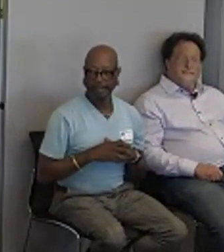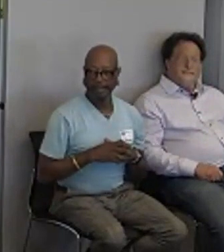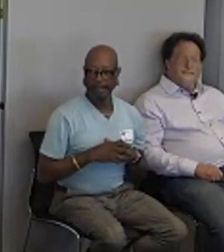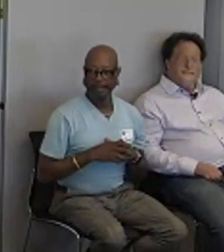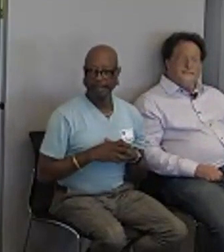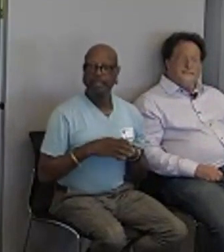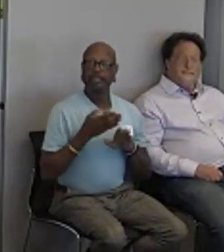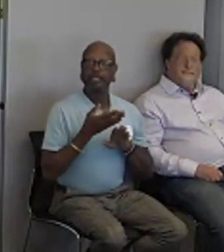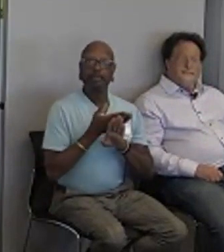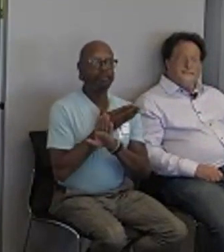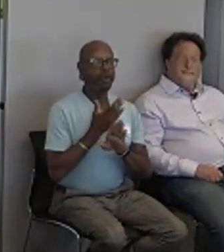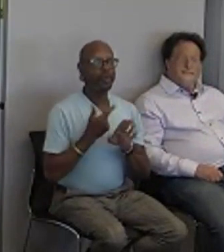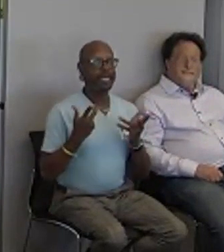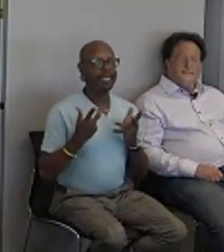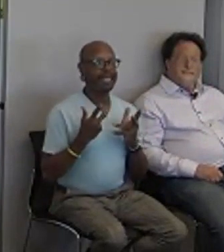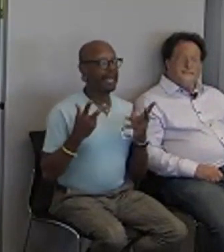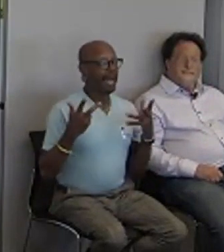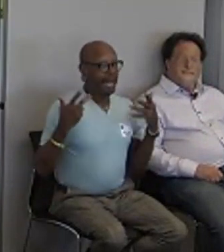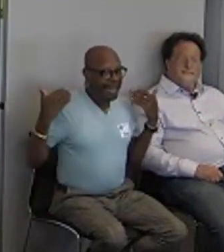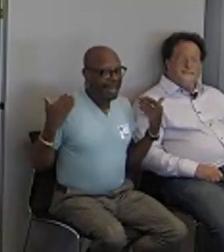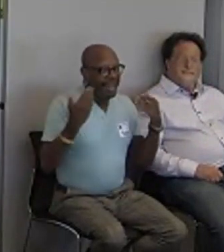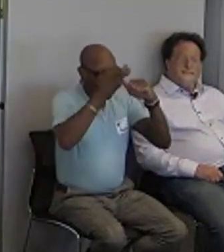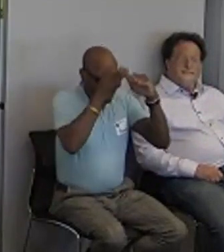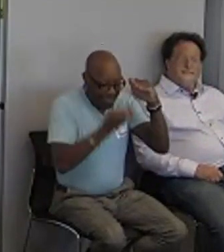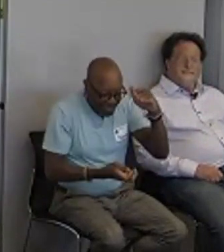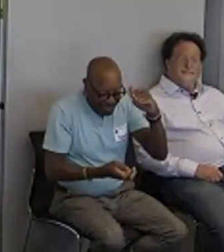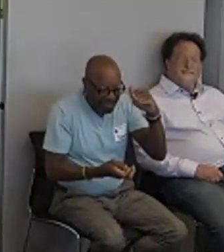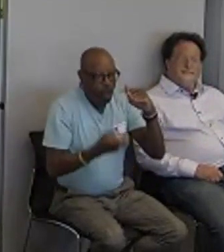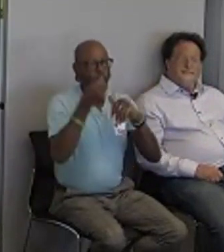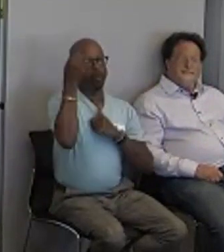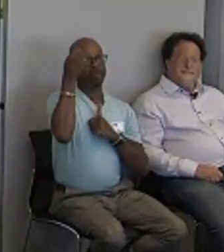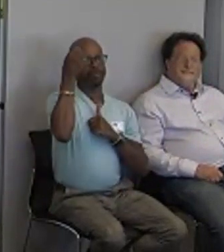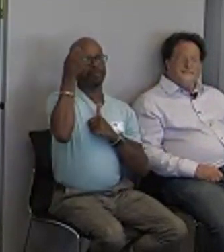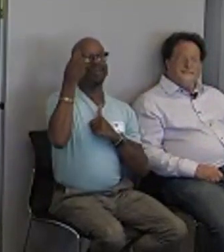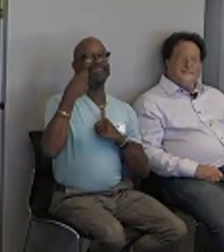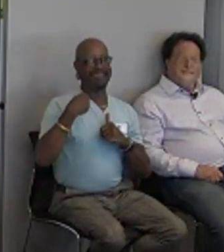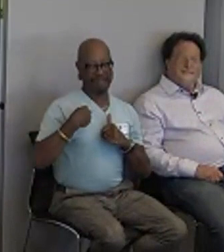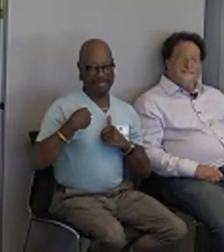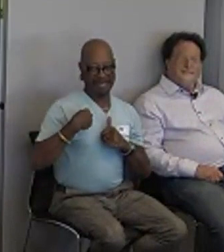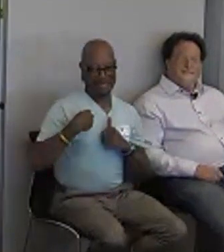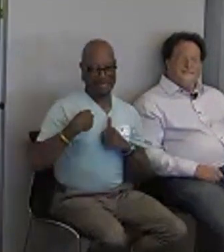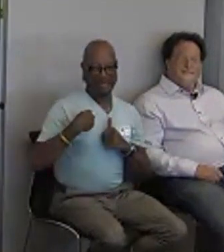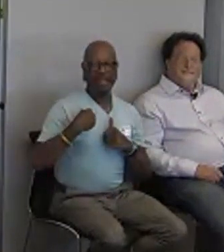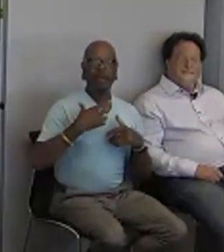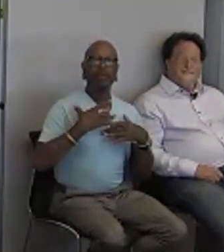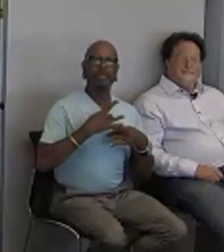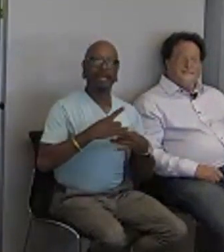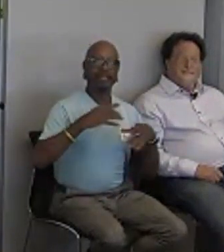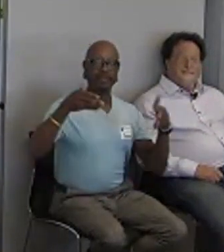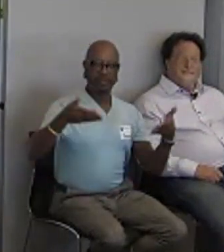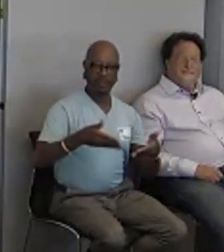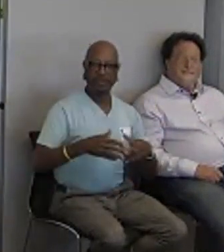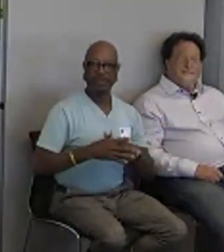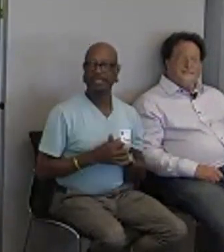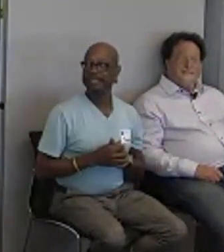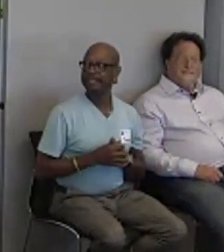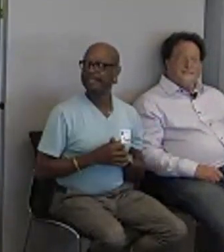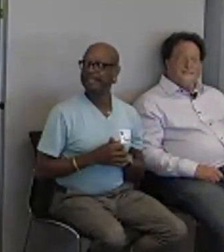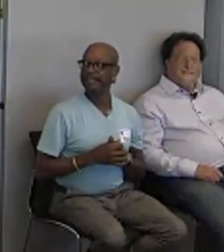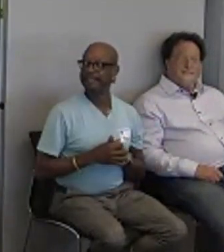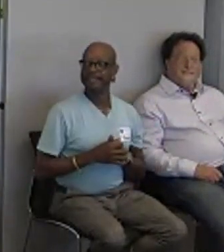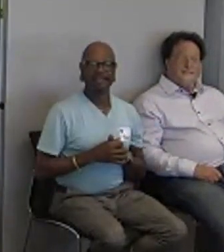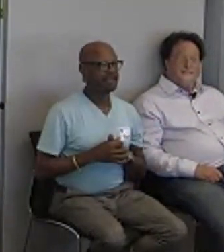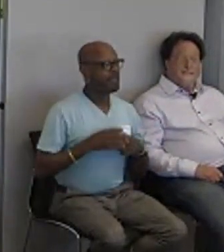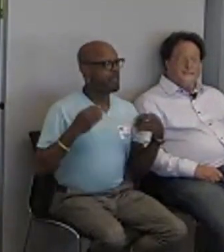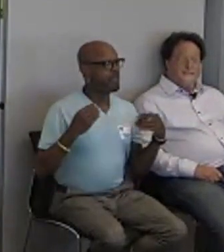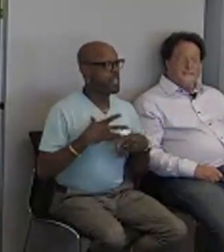So before we dive headlong into everything, I would like to introduce our fearless